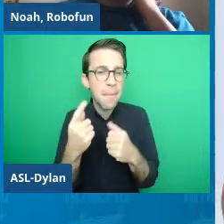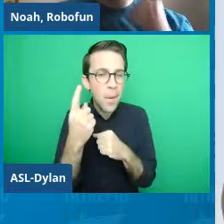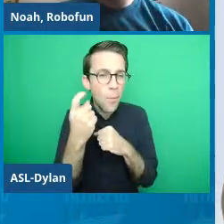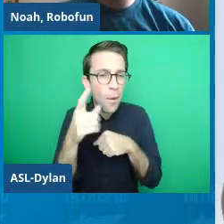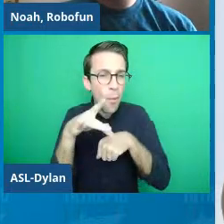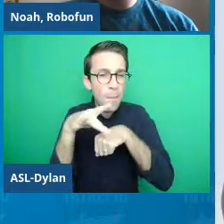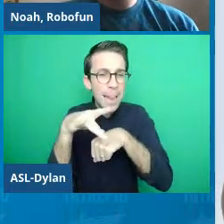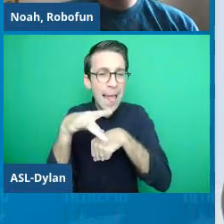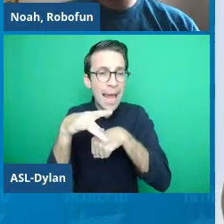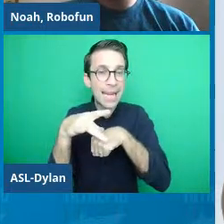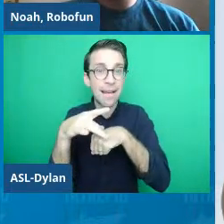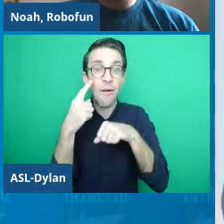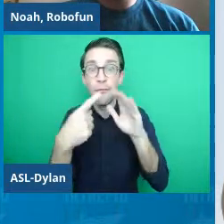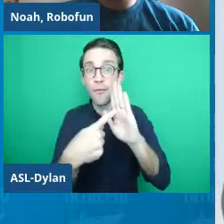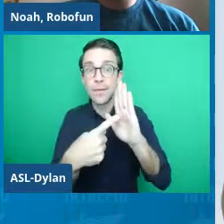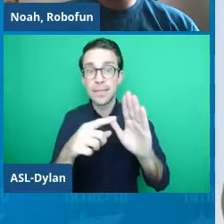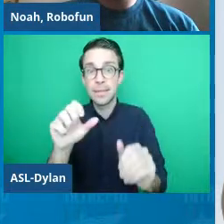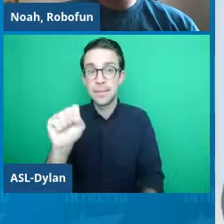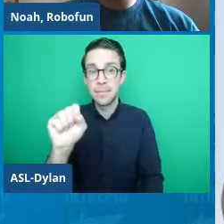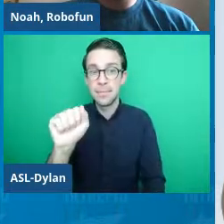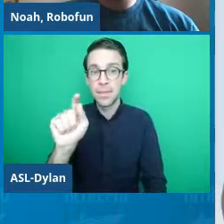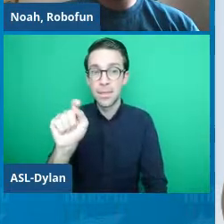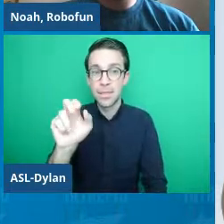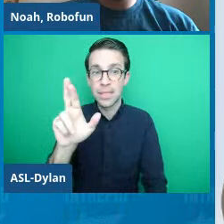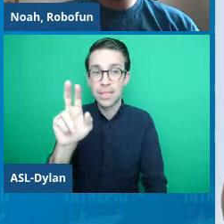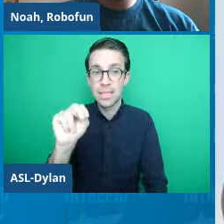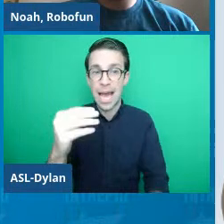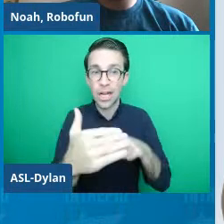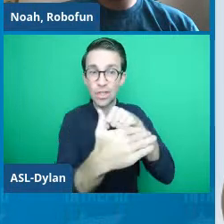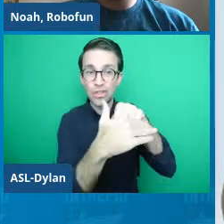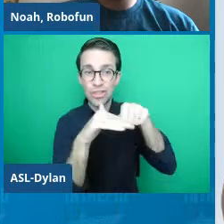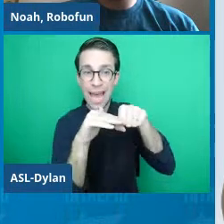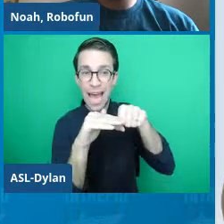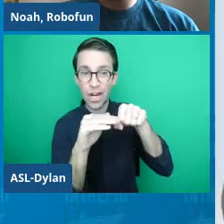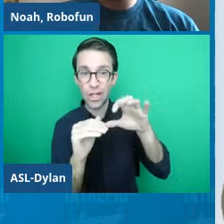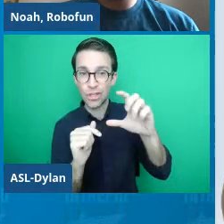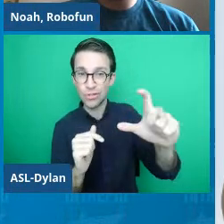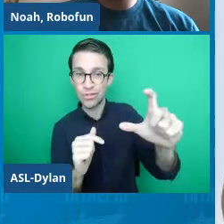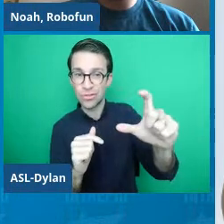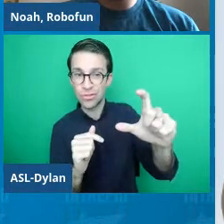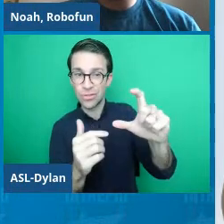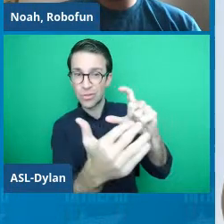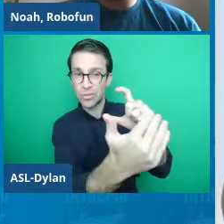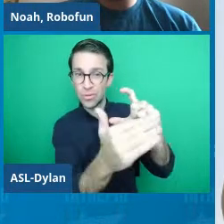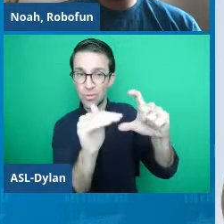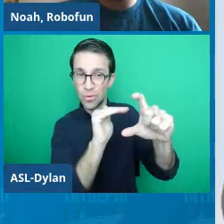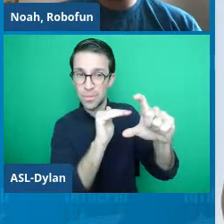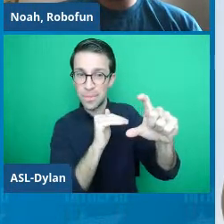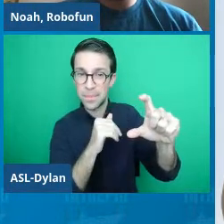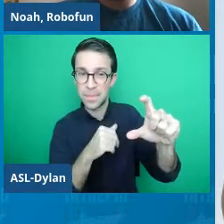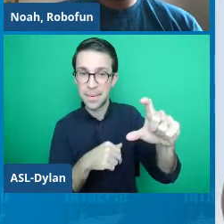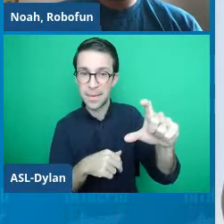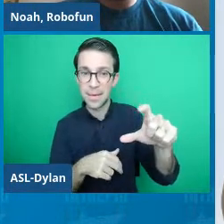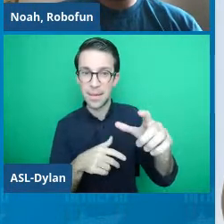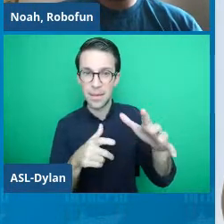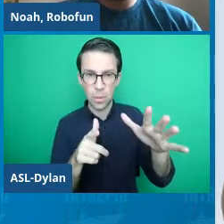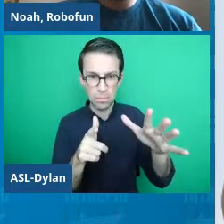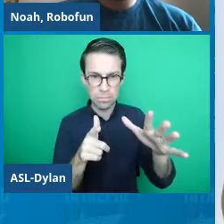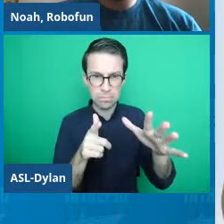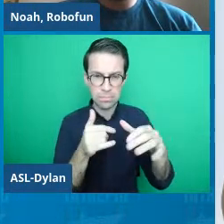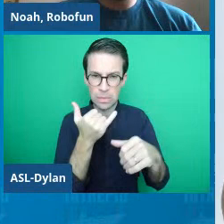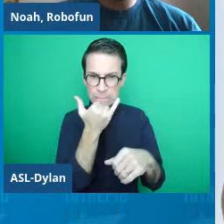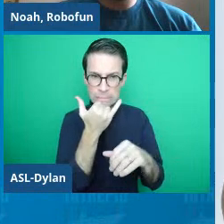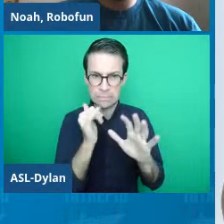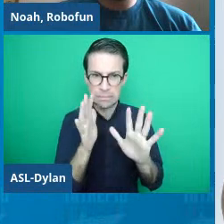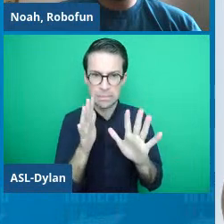like a Saturn type looking planet. Oops. Let's leave that. There